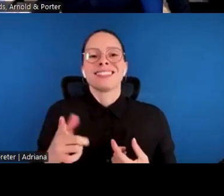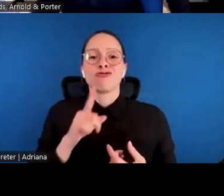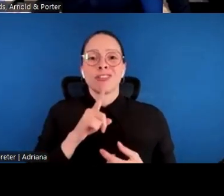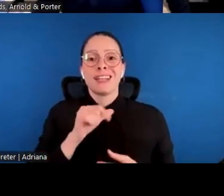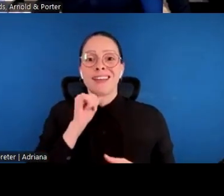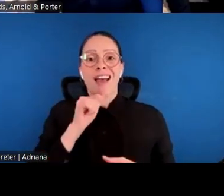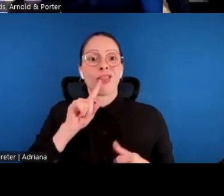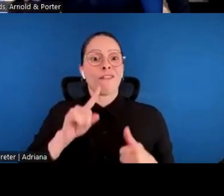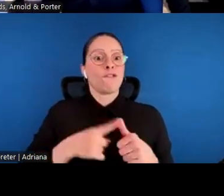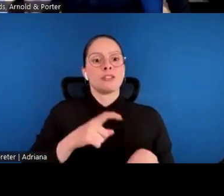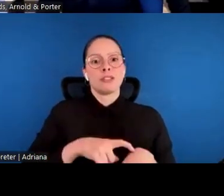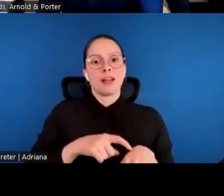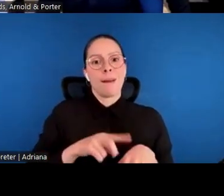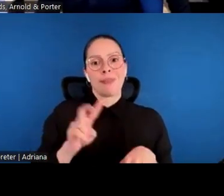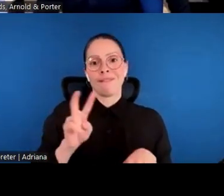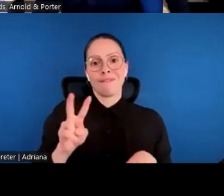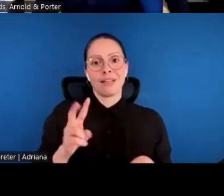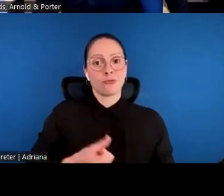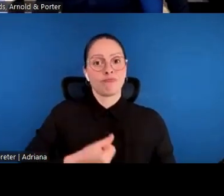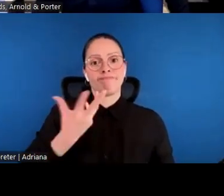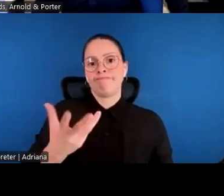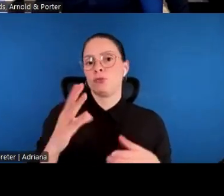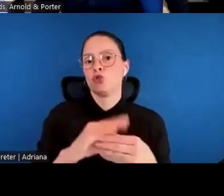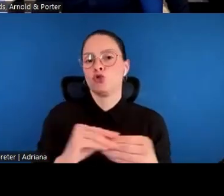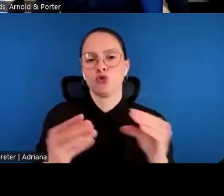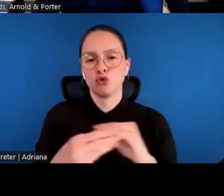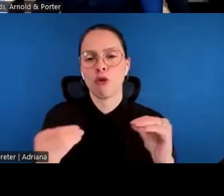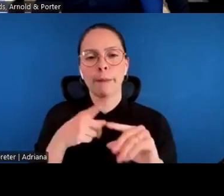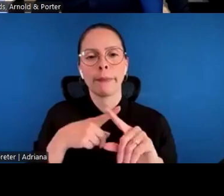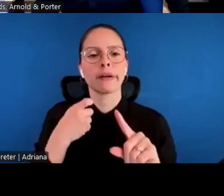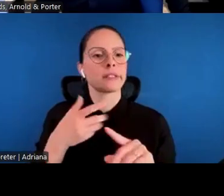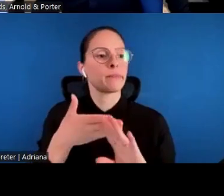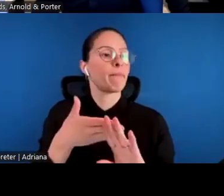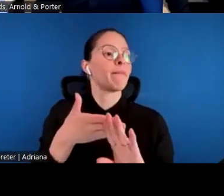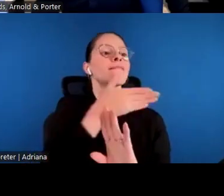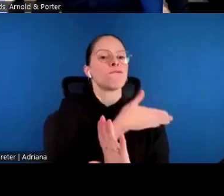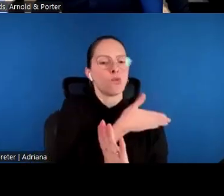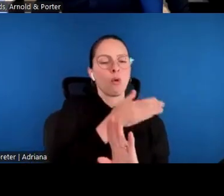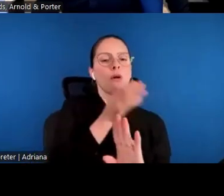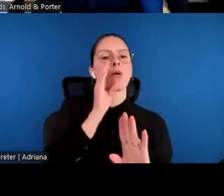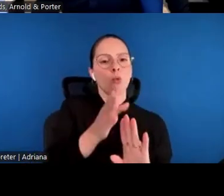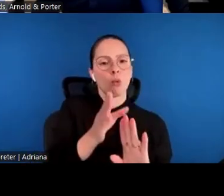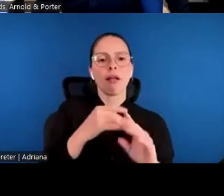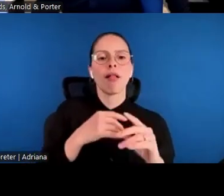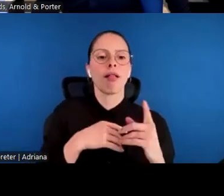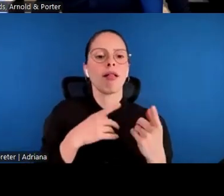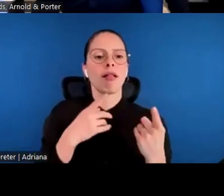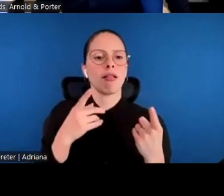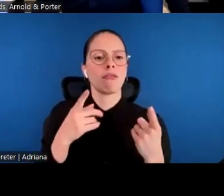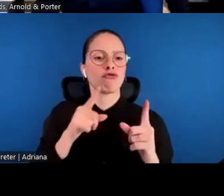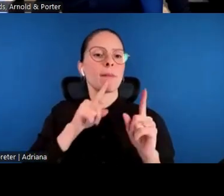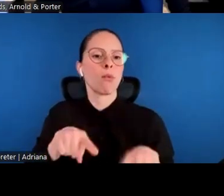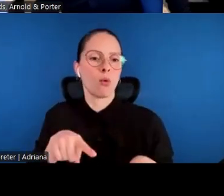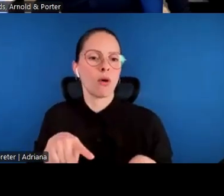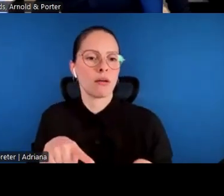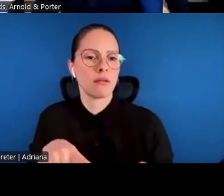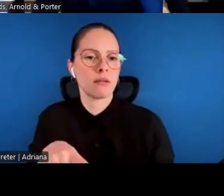story, because they will have communicated some of that information to SAPR as part of the initial intake process.